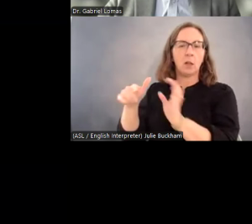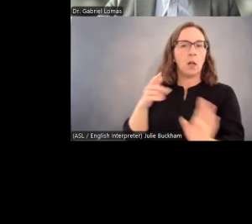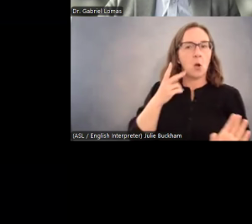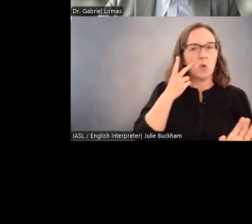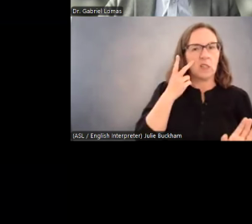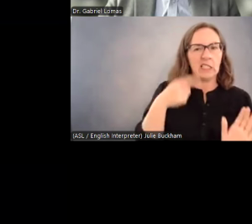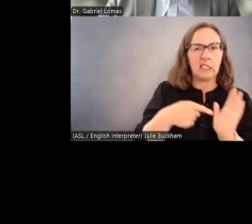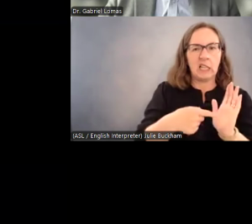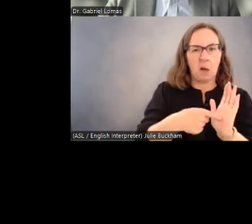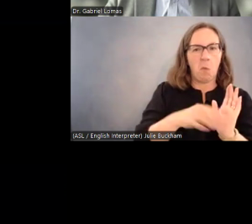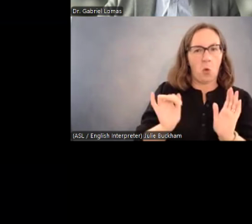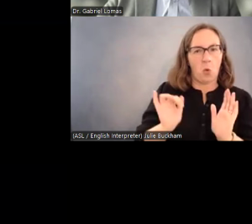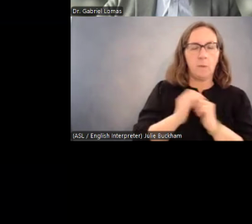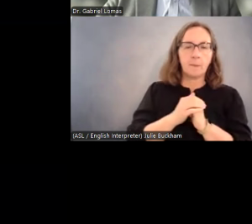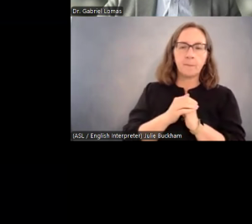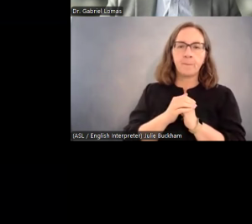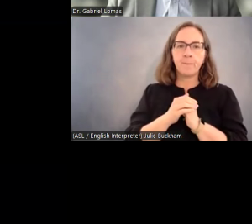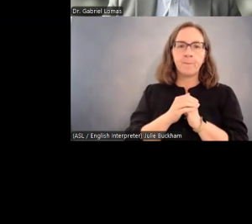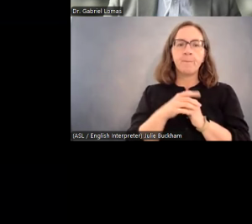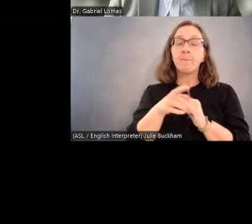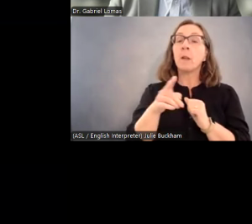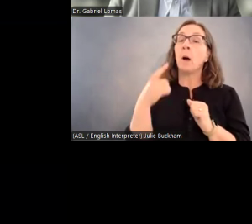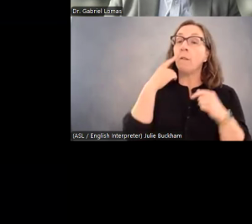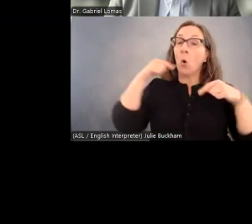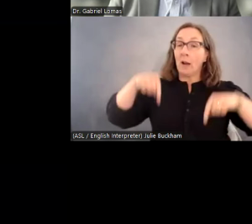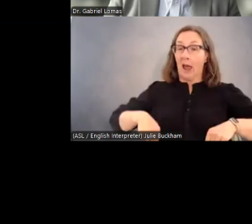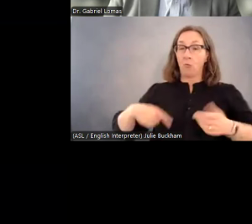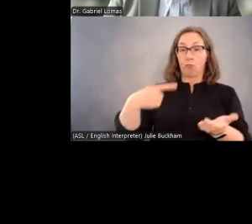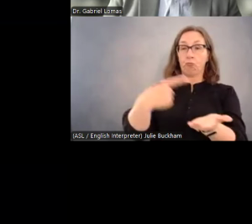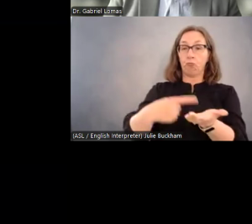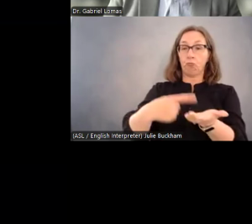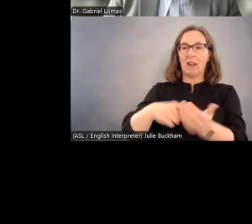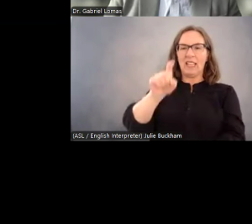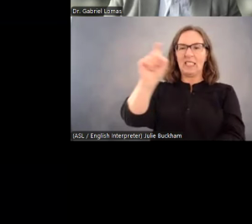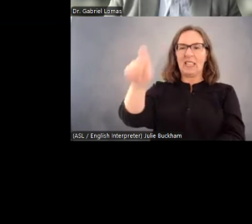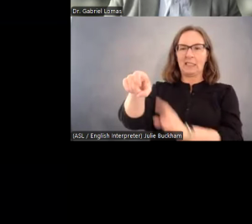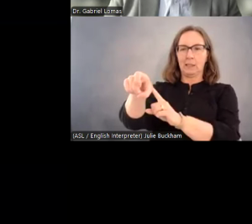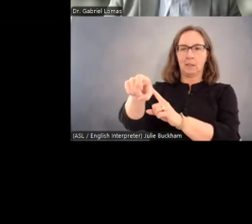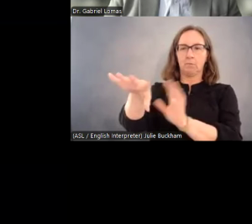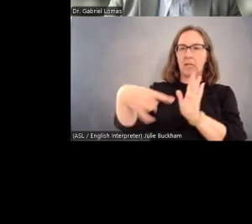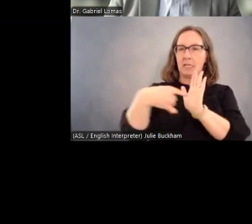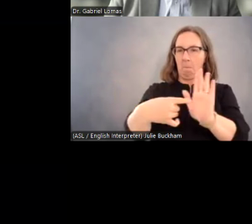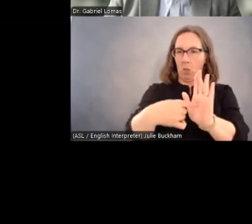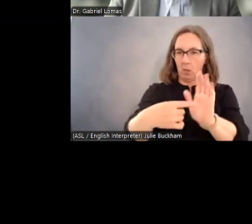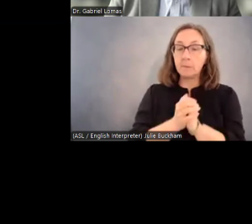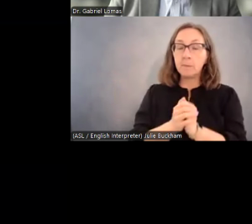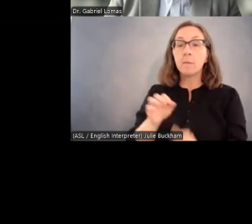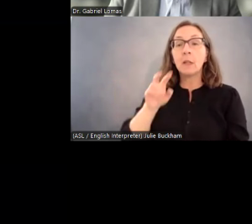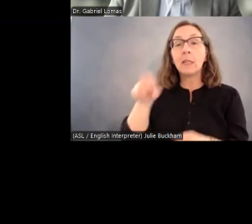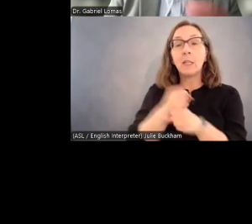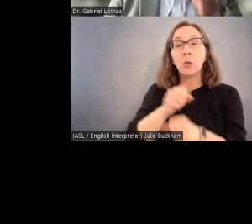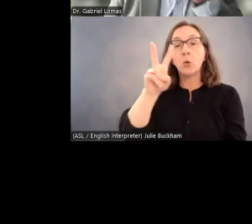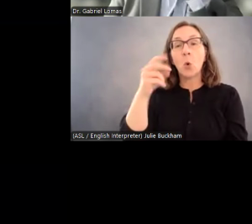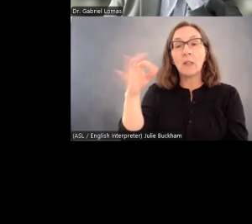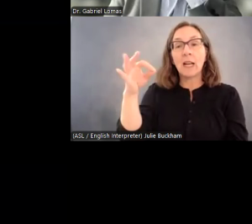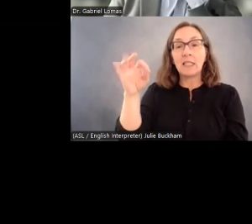example firsthand. So I'll use Texas as an example. In about 2019, Texas signed a contract